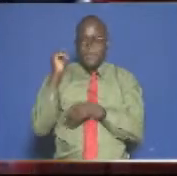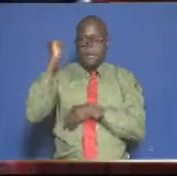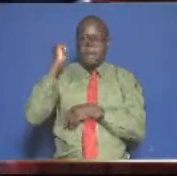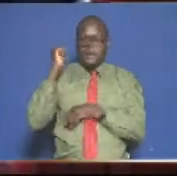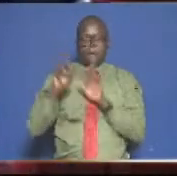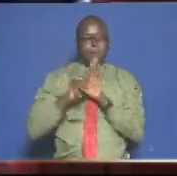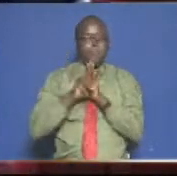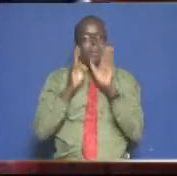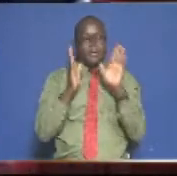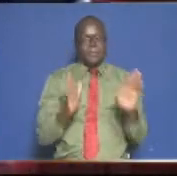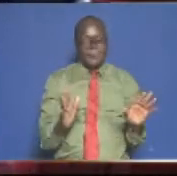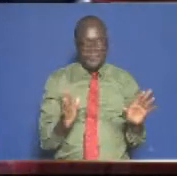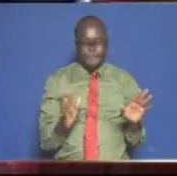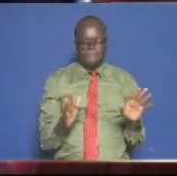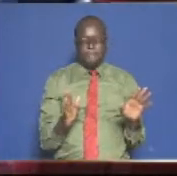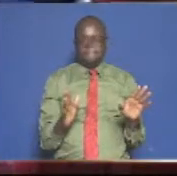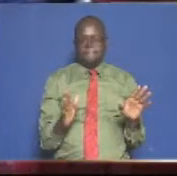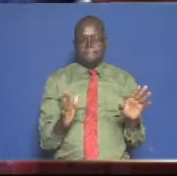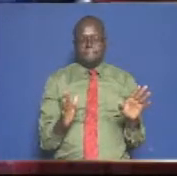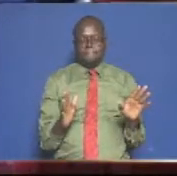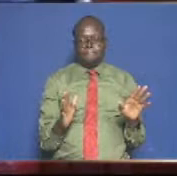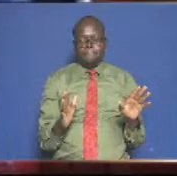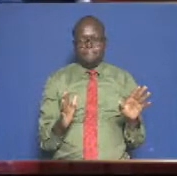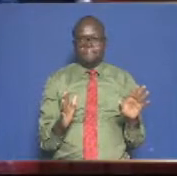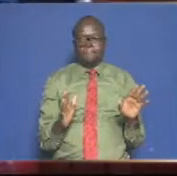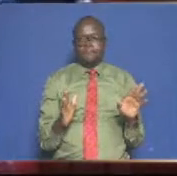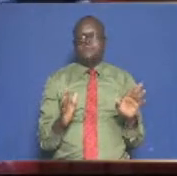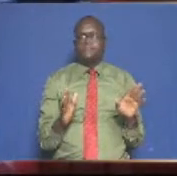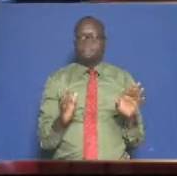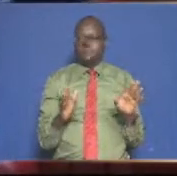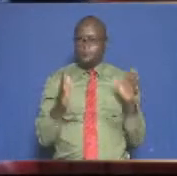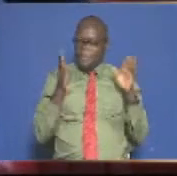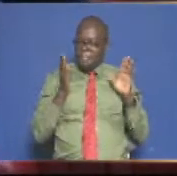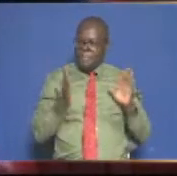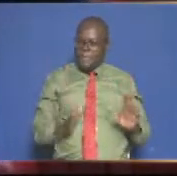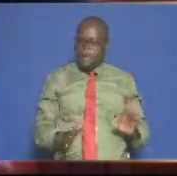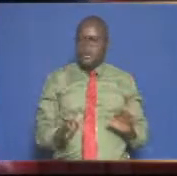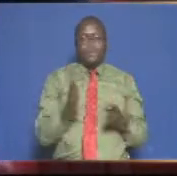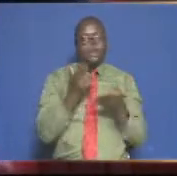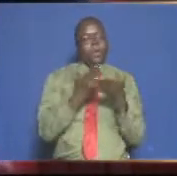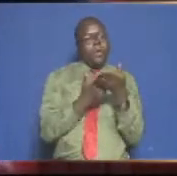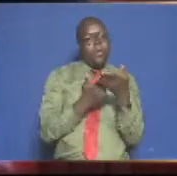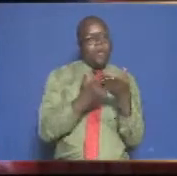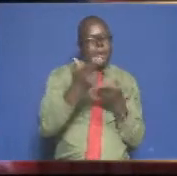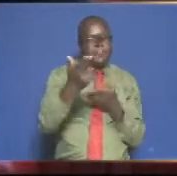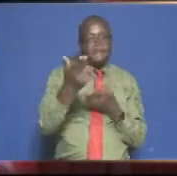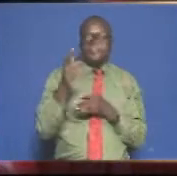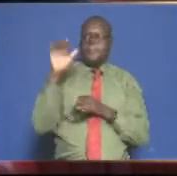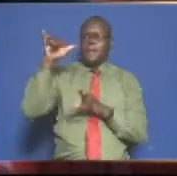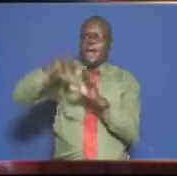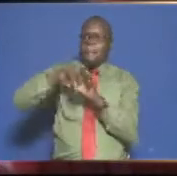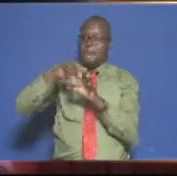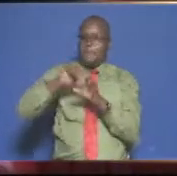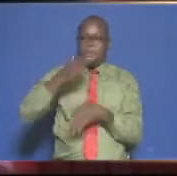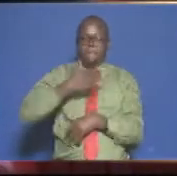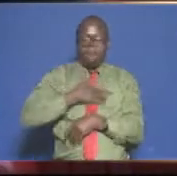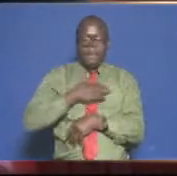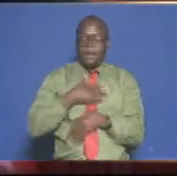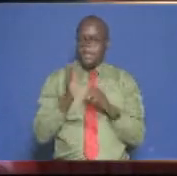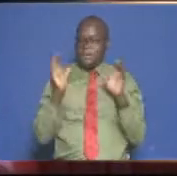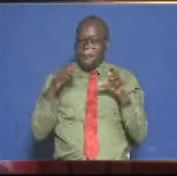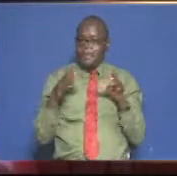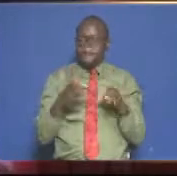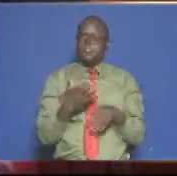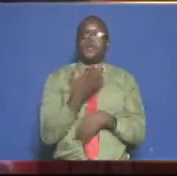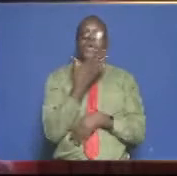mentor, and a reliable stalwart and member of my party, the Orange